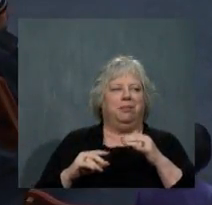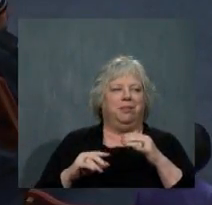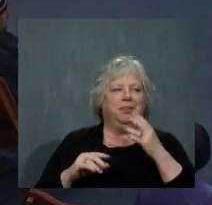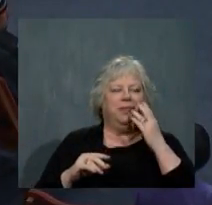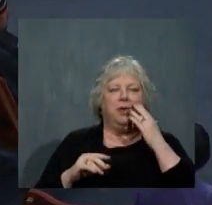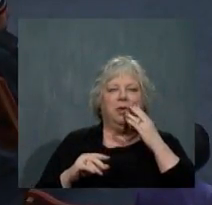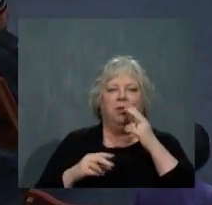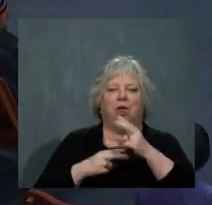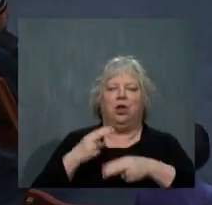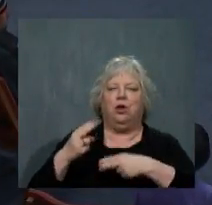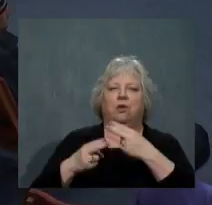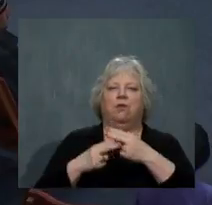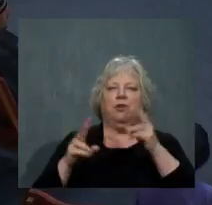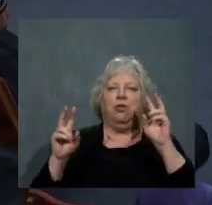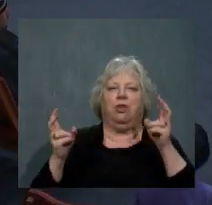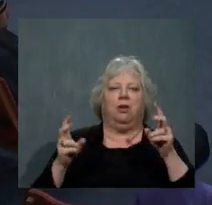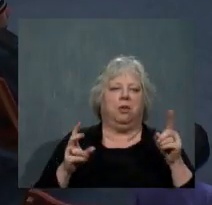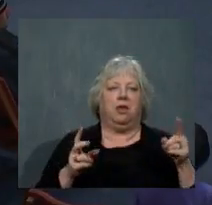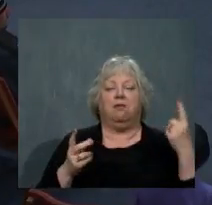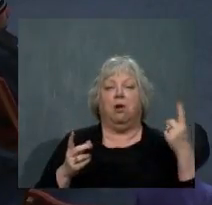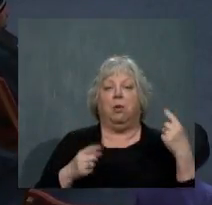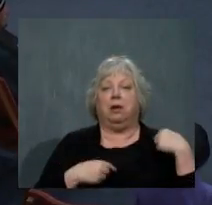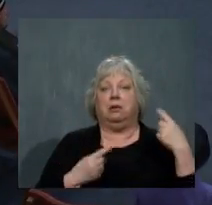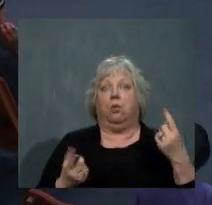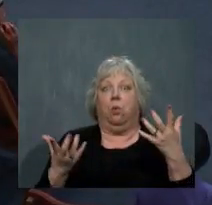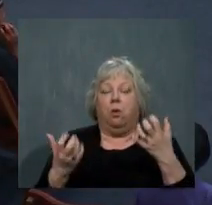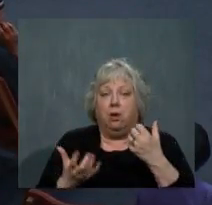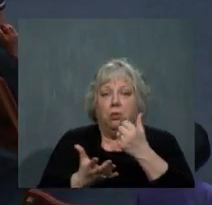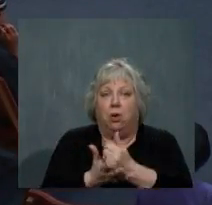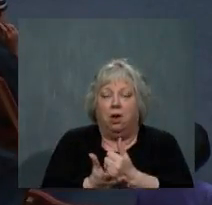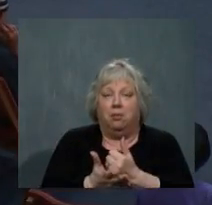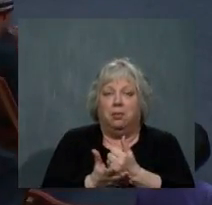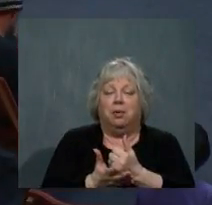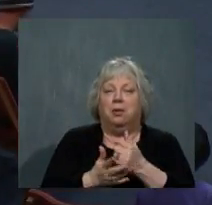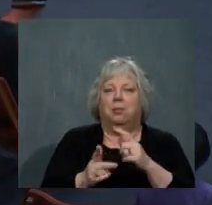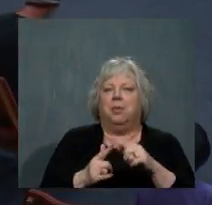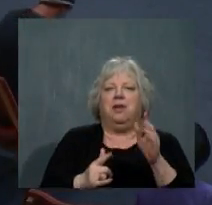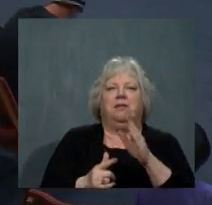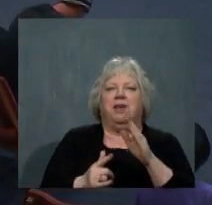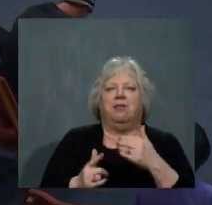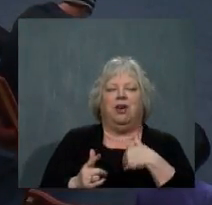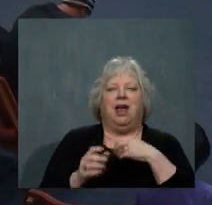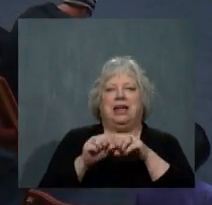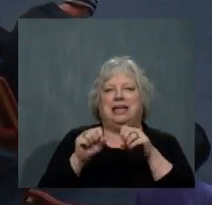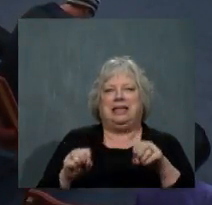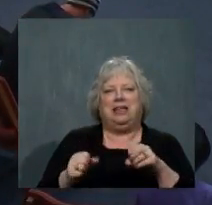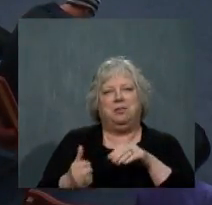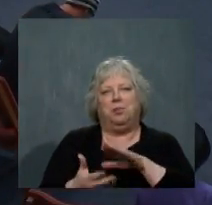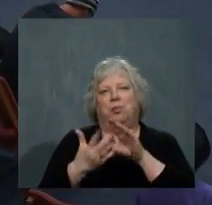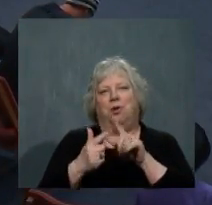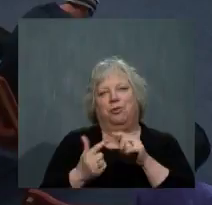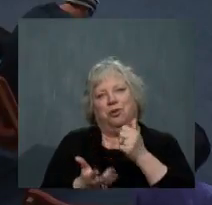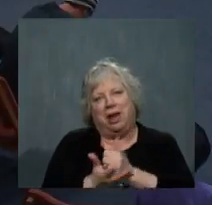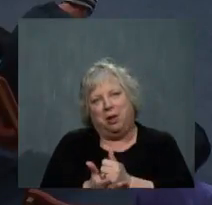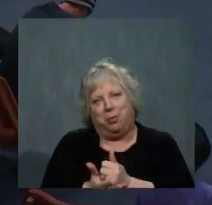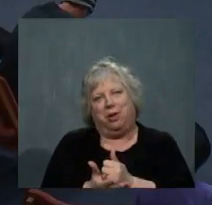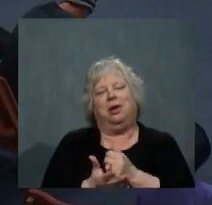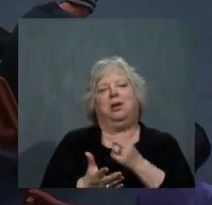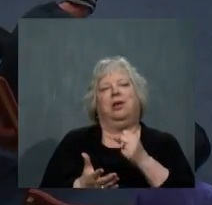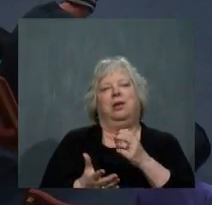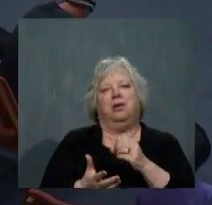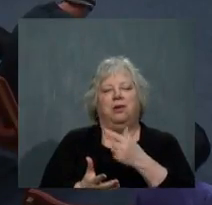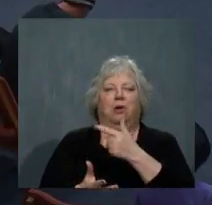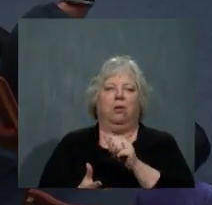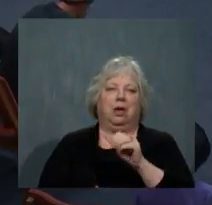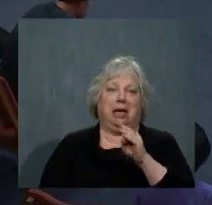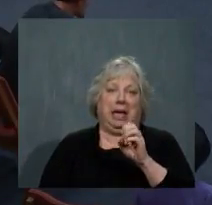know, the universal theme was they've always wanted to help, and they've helped one off, but they've never had a systematic approach to helping. And so